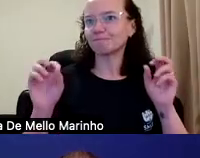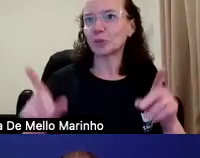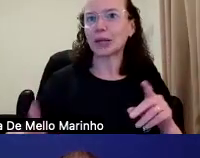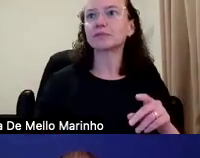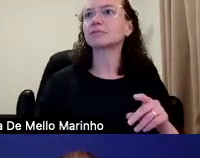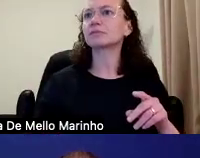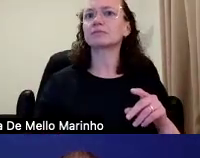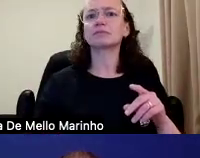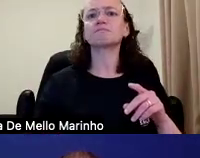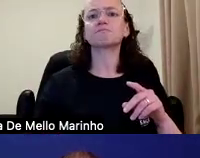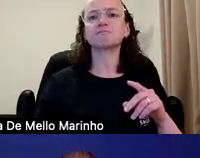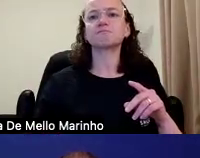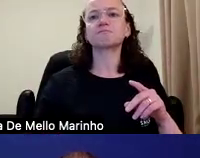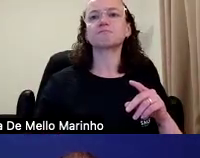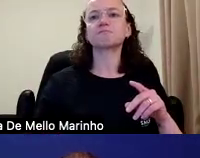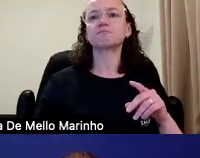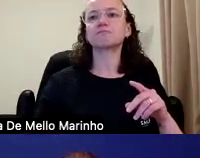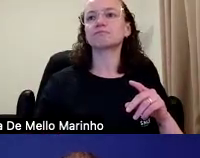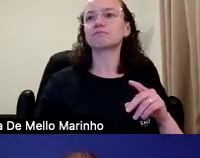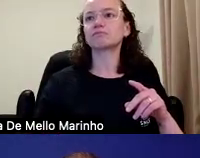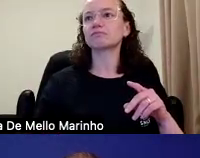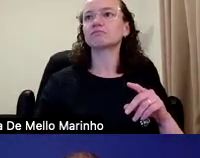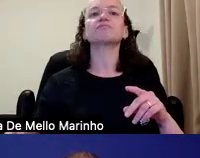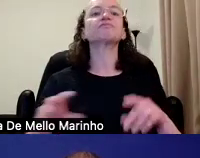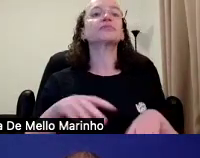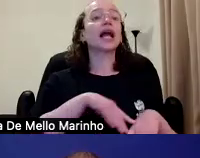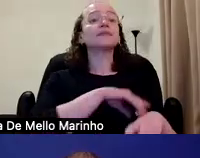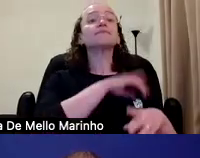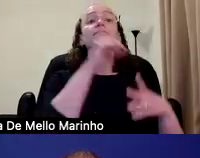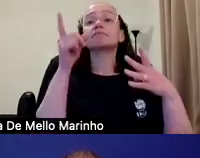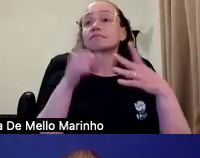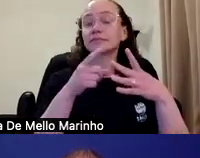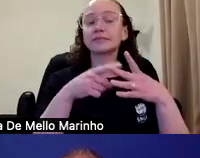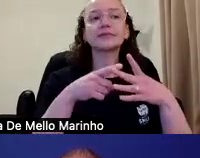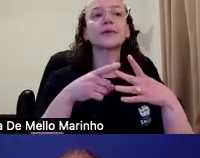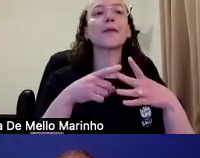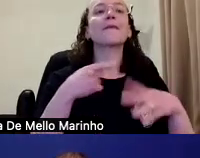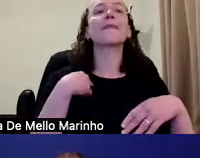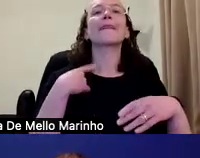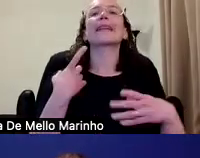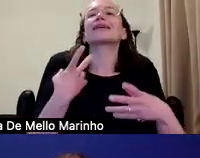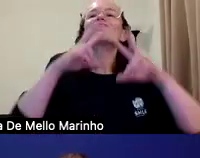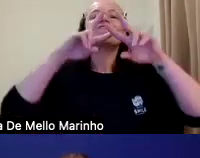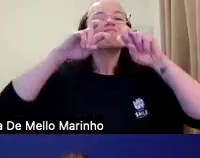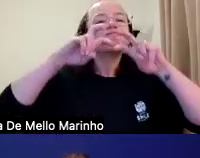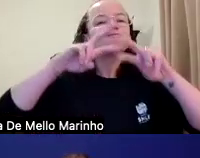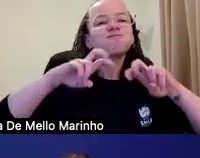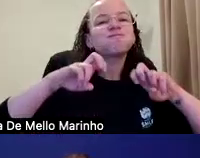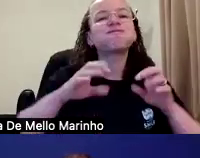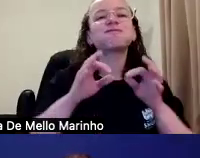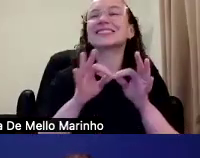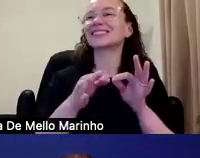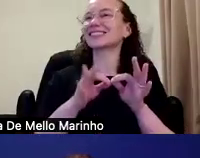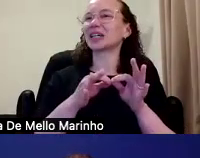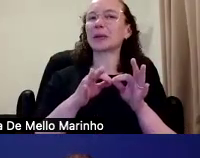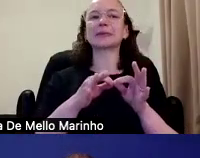especially there's all different things that go on in the dentist. Hold on one second. Okay. Also, we will be discussing